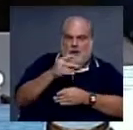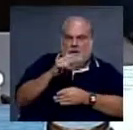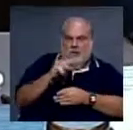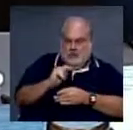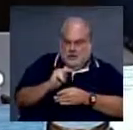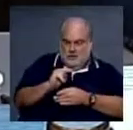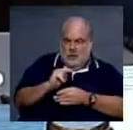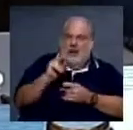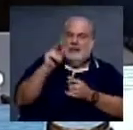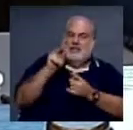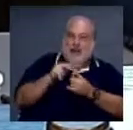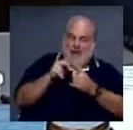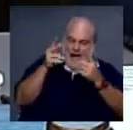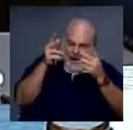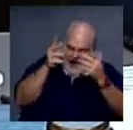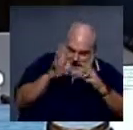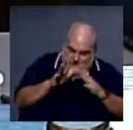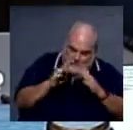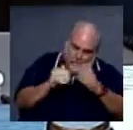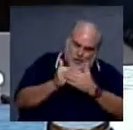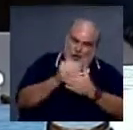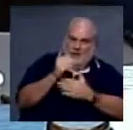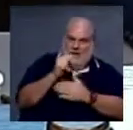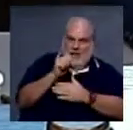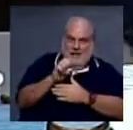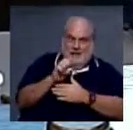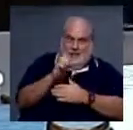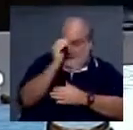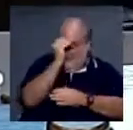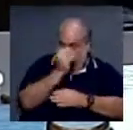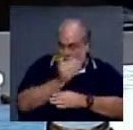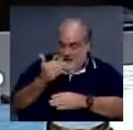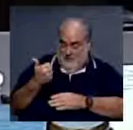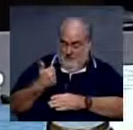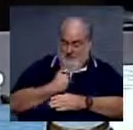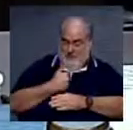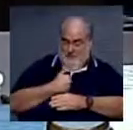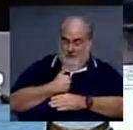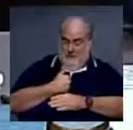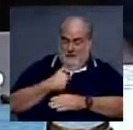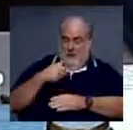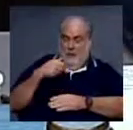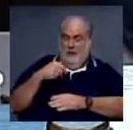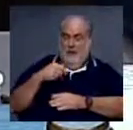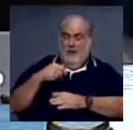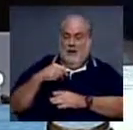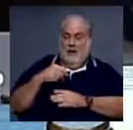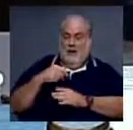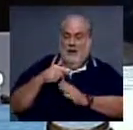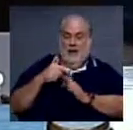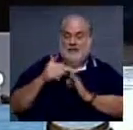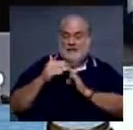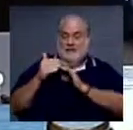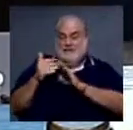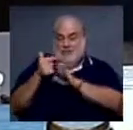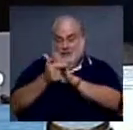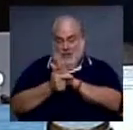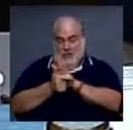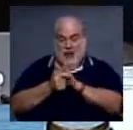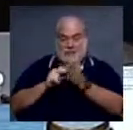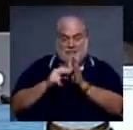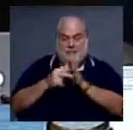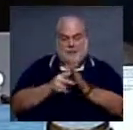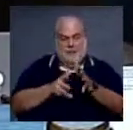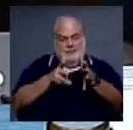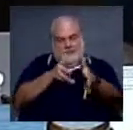prosecutor prosecutes the new case. And I can tell you, having been the prosecutor, that means that person's either going to stay in the